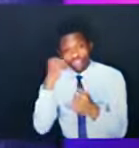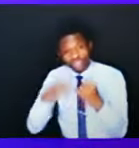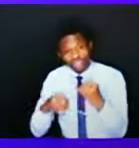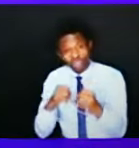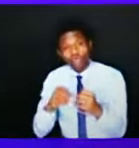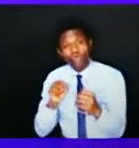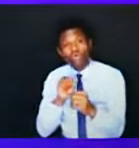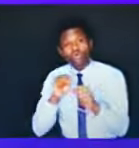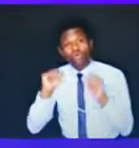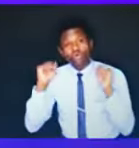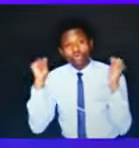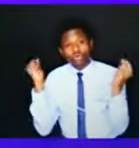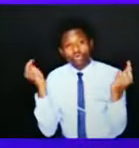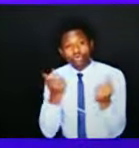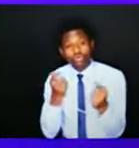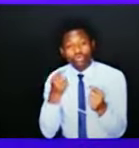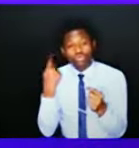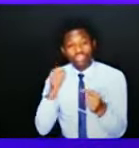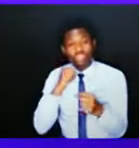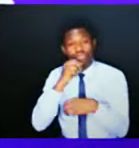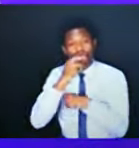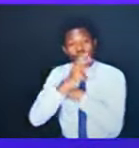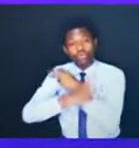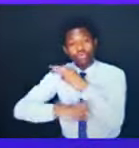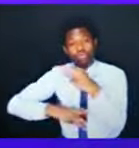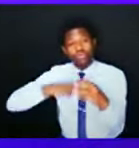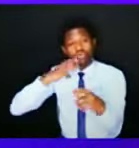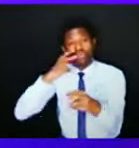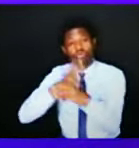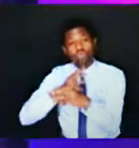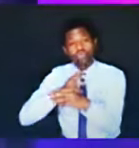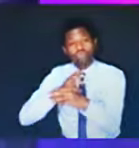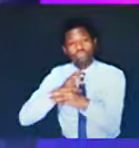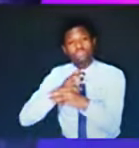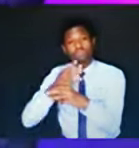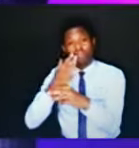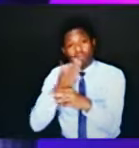Ready, go. Although the whole earth is